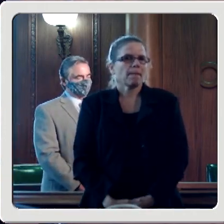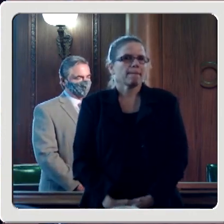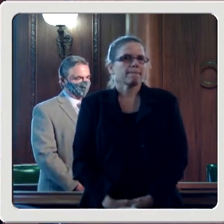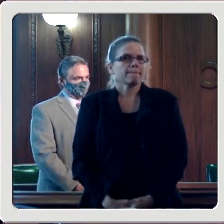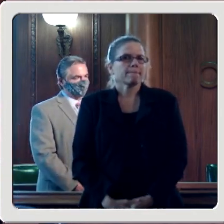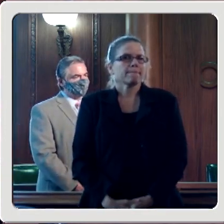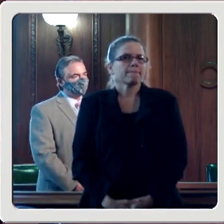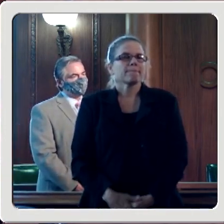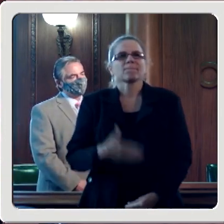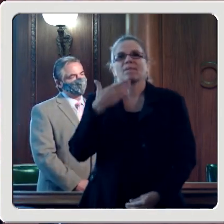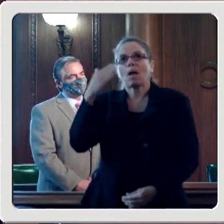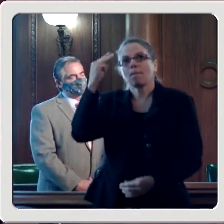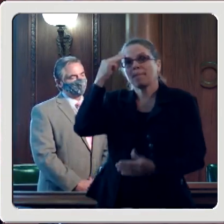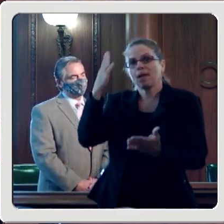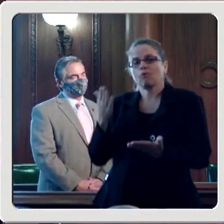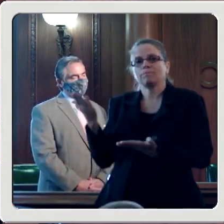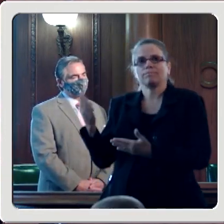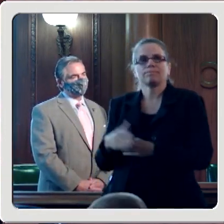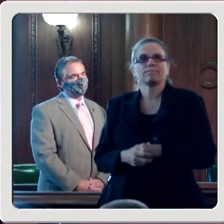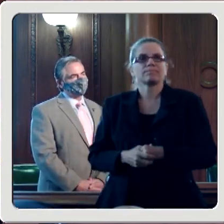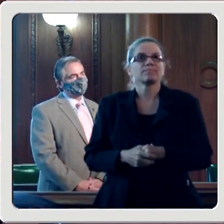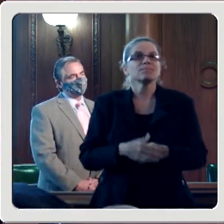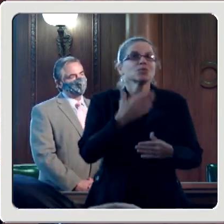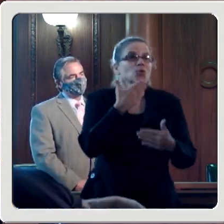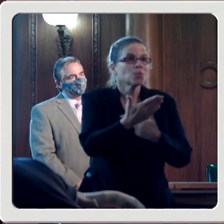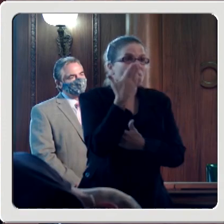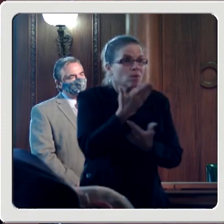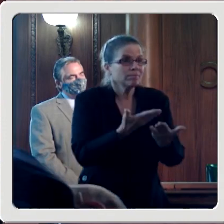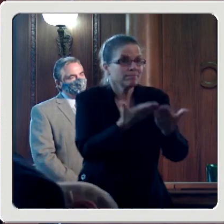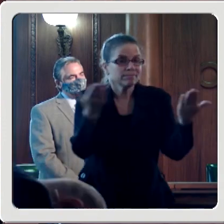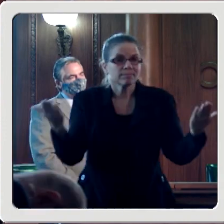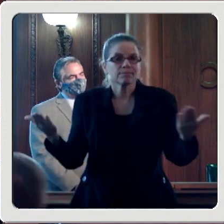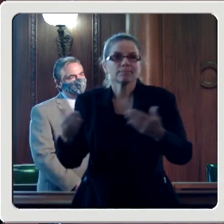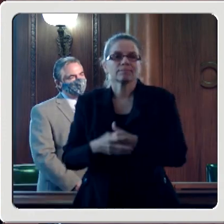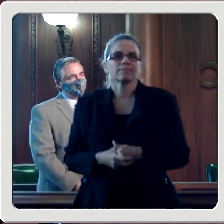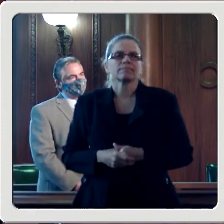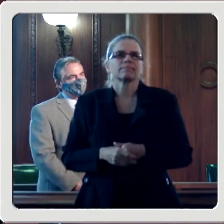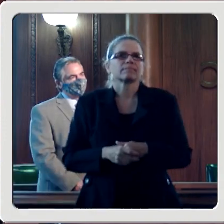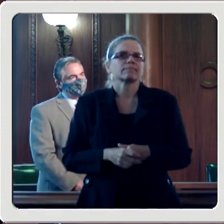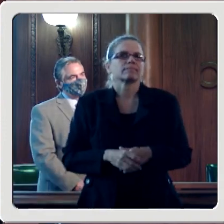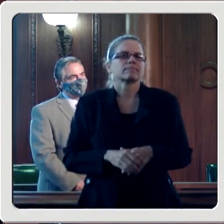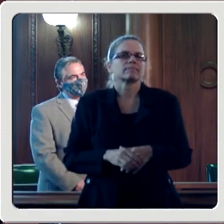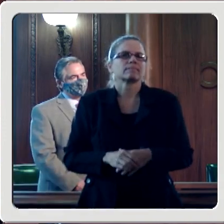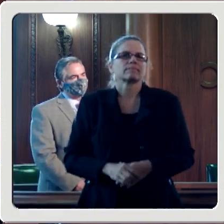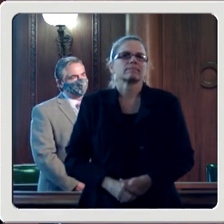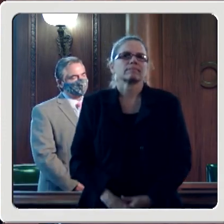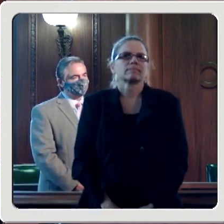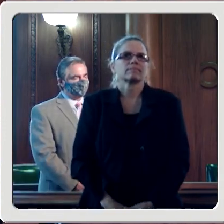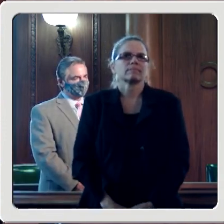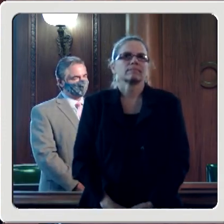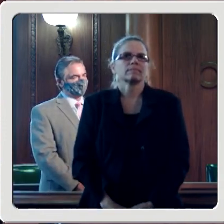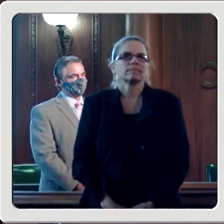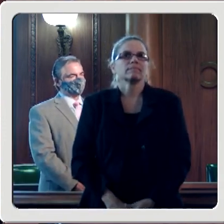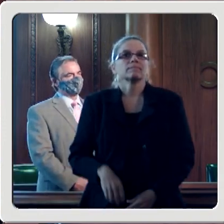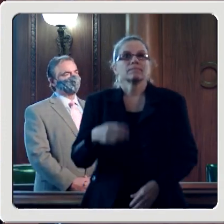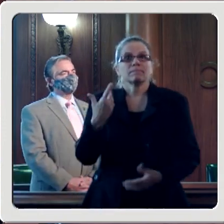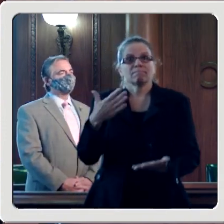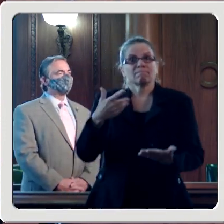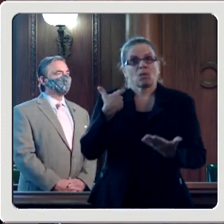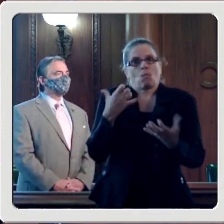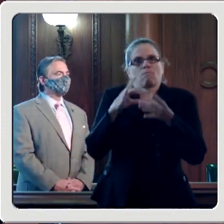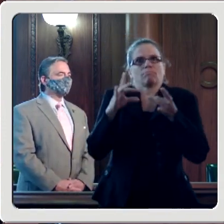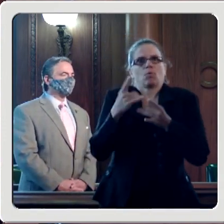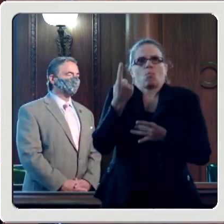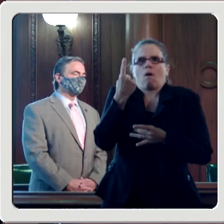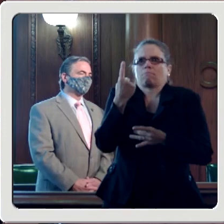Thank you, Mayor. Good morning, everyone. I have a few updates today. A piece of really good news. We've continued